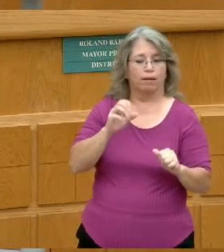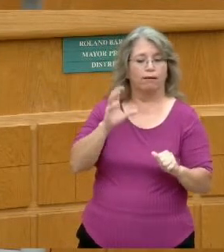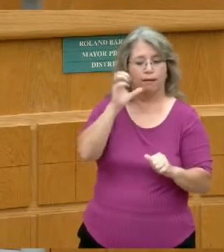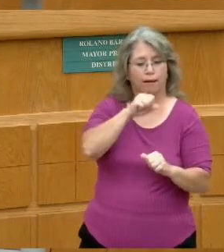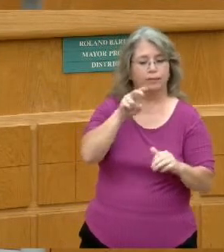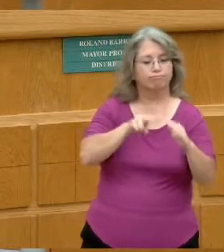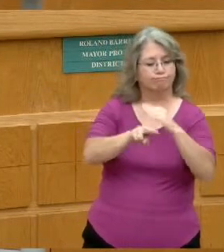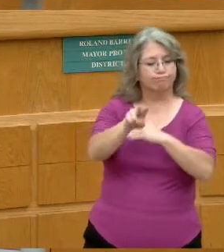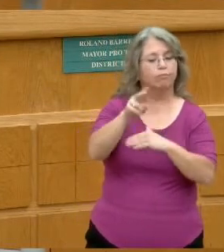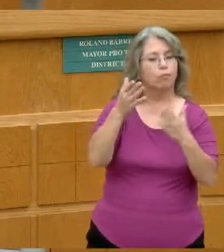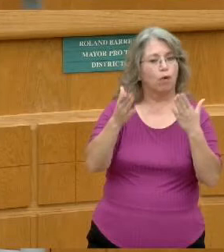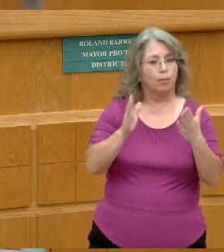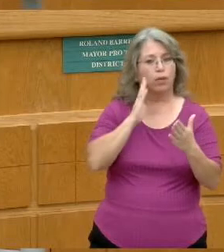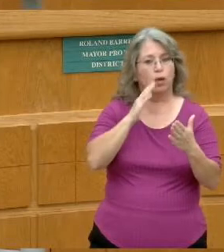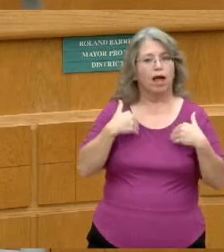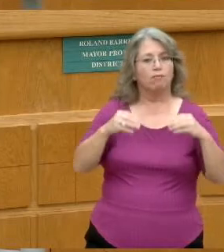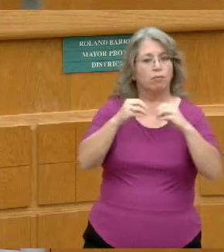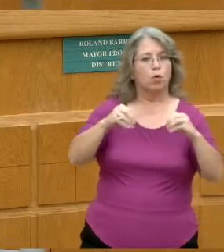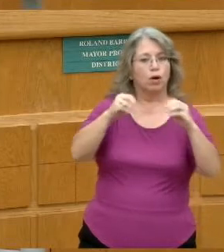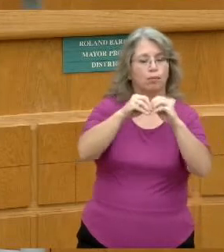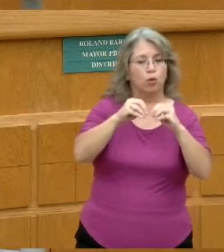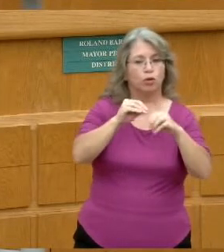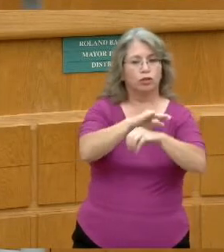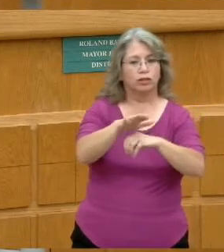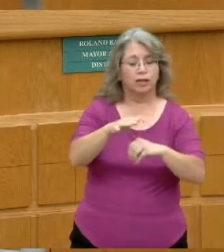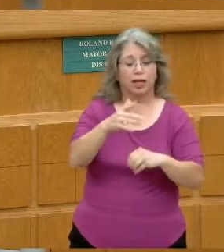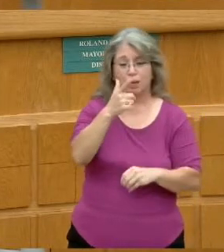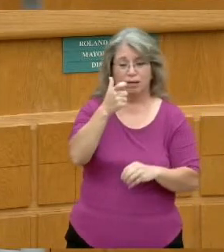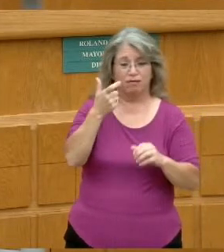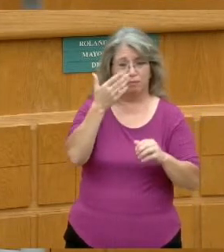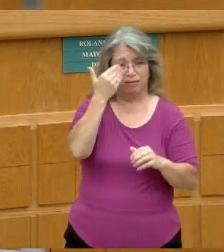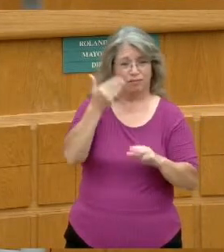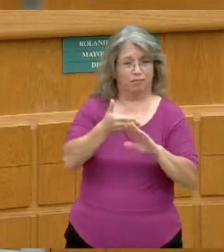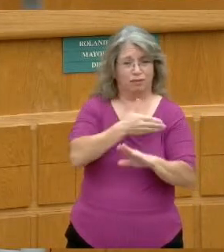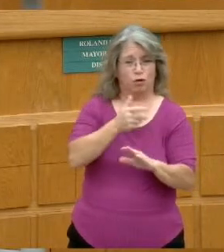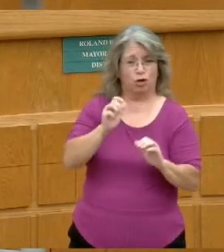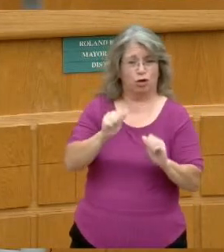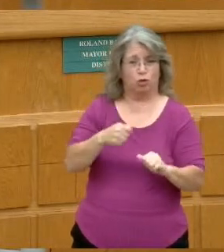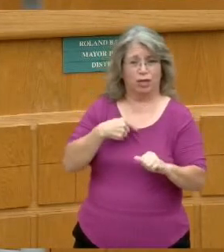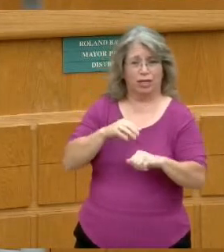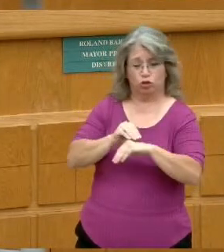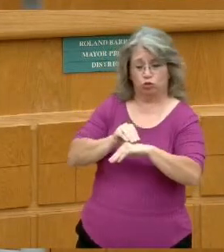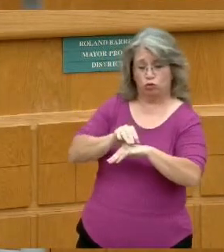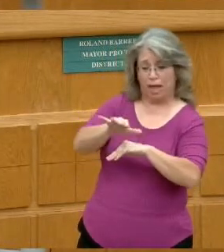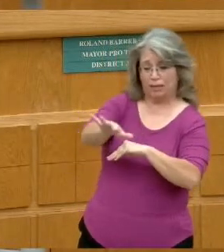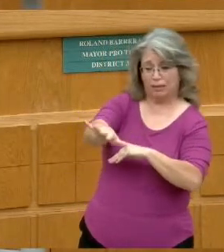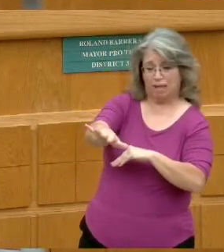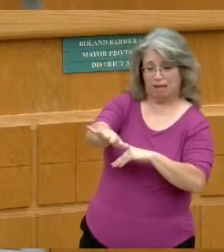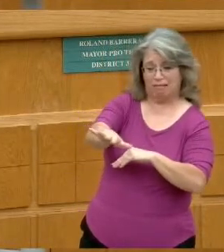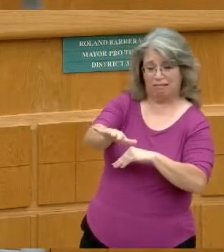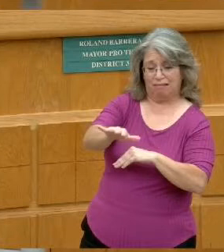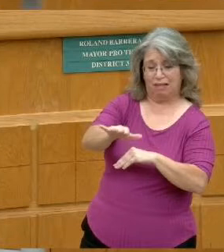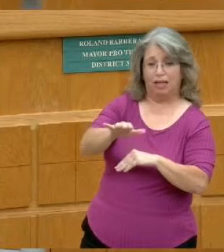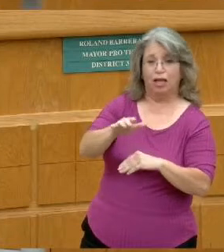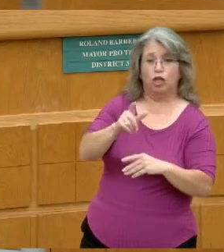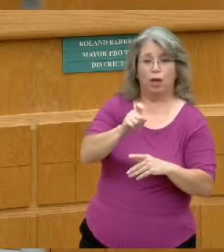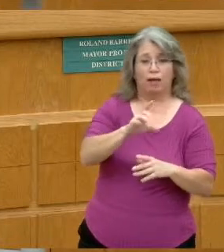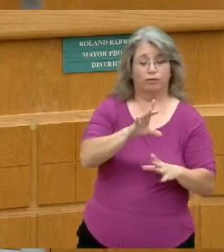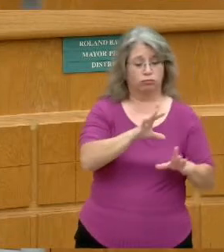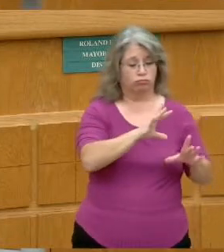COVID-19, you have to become infected with the virus. You become infected by with the virus by interacting with other